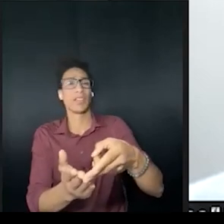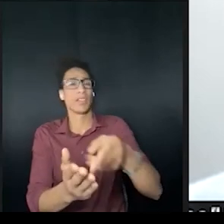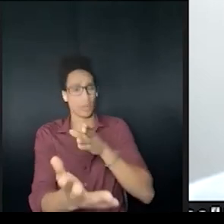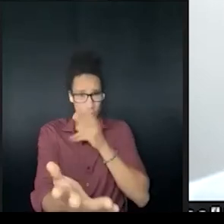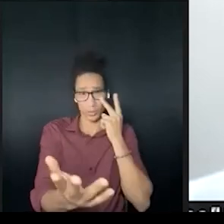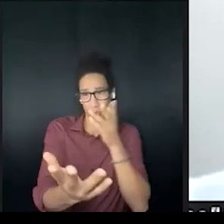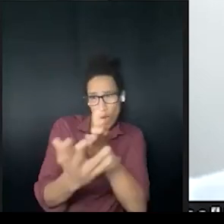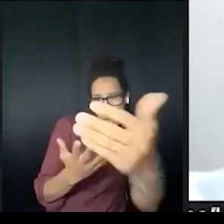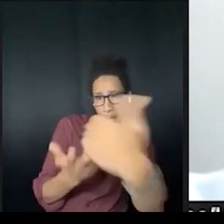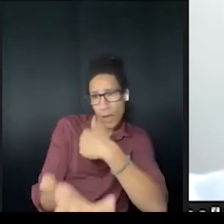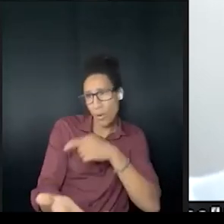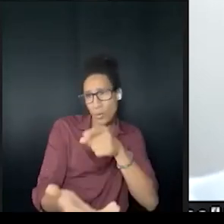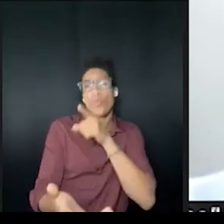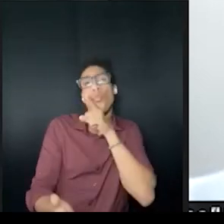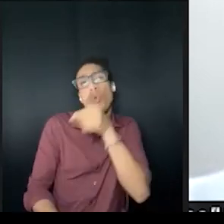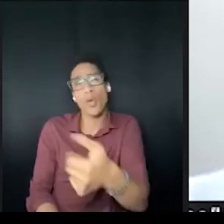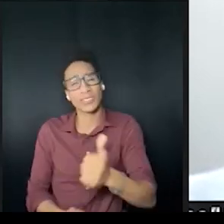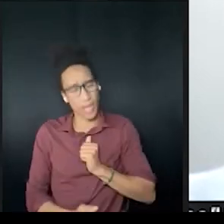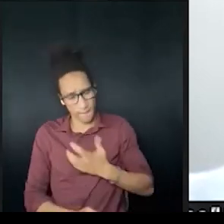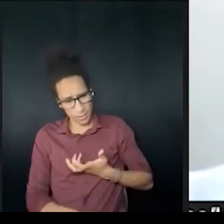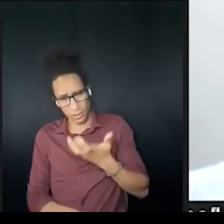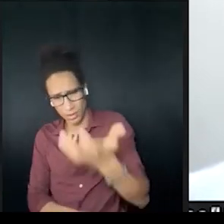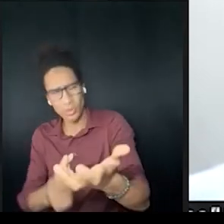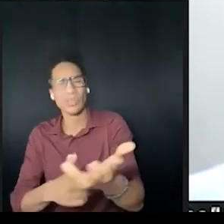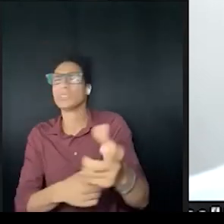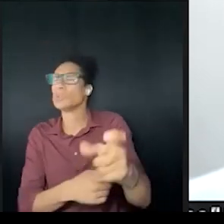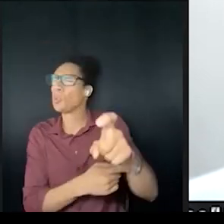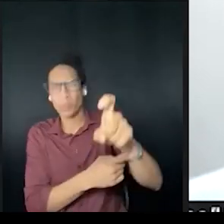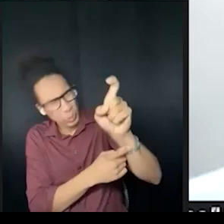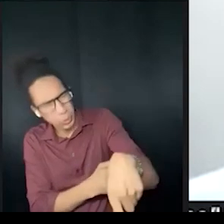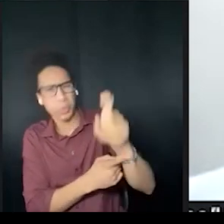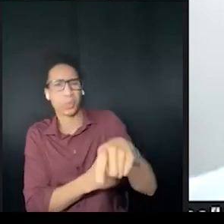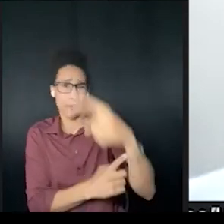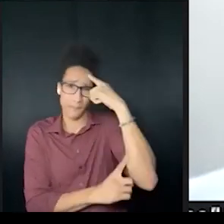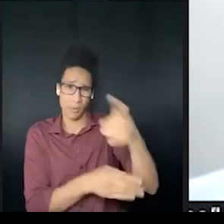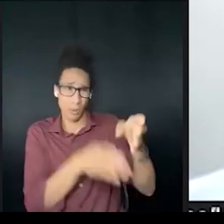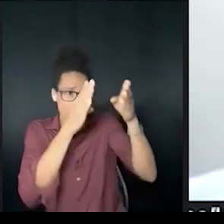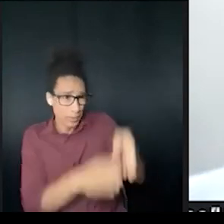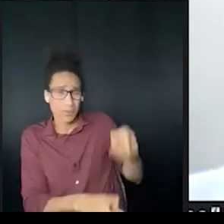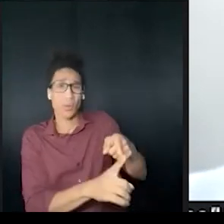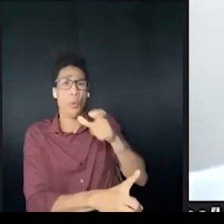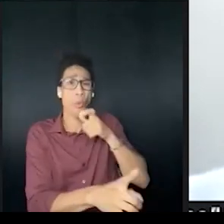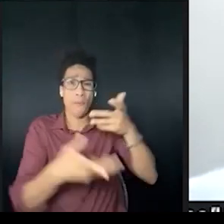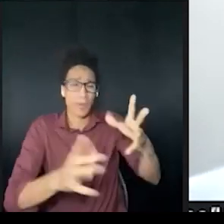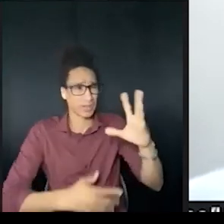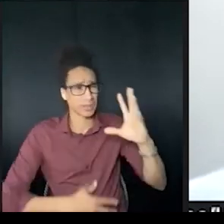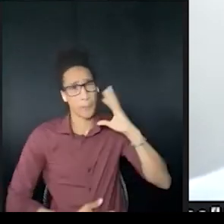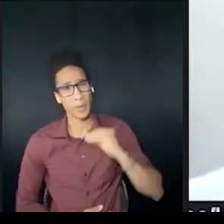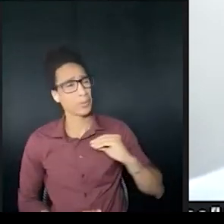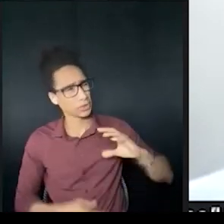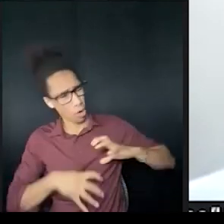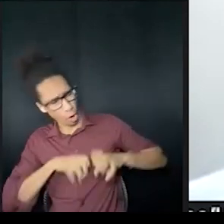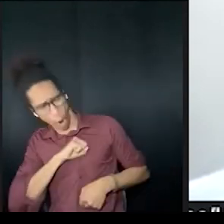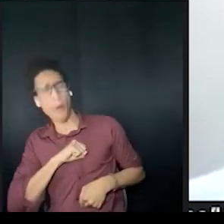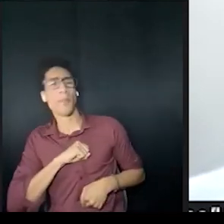to happen. Mm-hmm. As somebody who's committed harm, it takes a lot of maturity to listen to Chad and